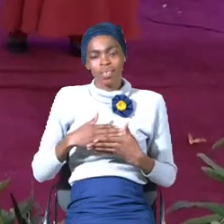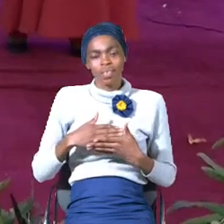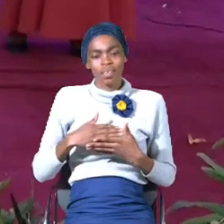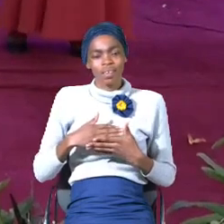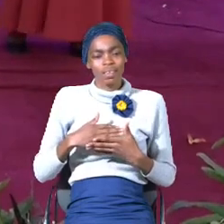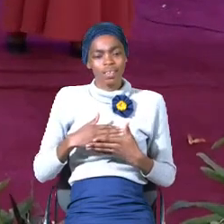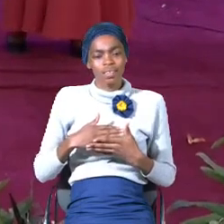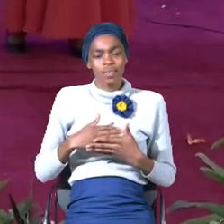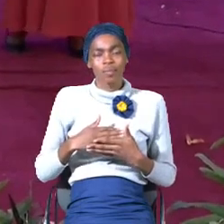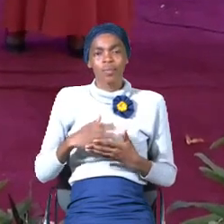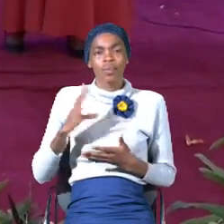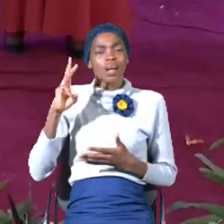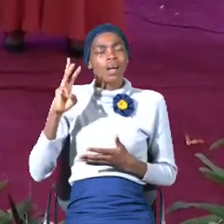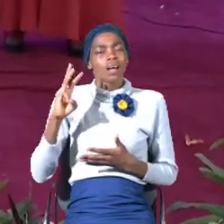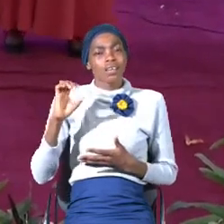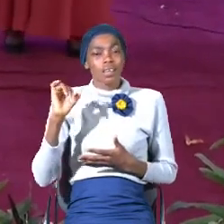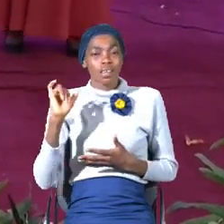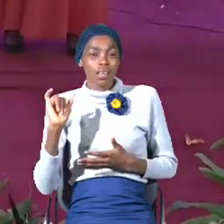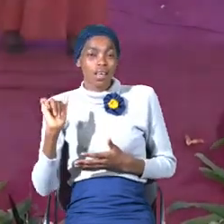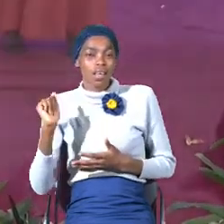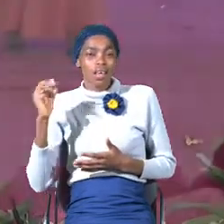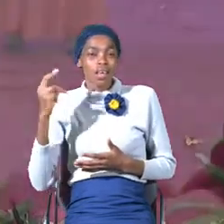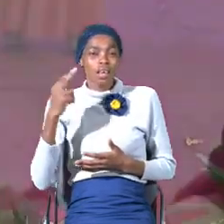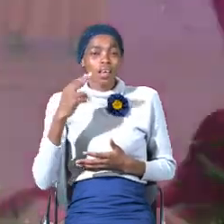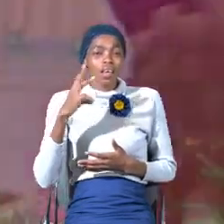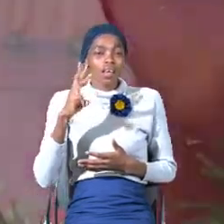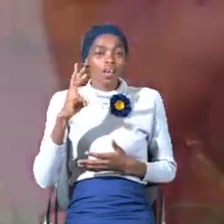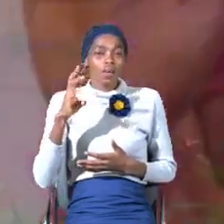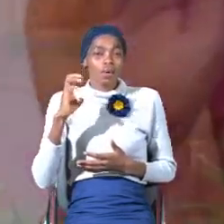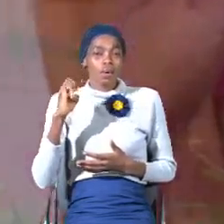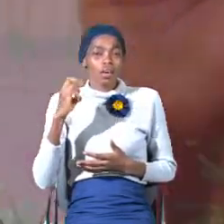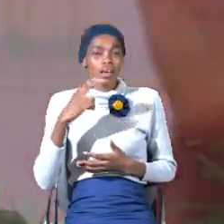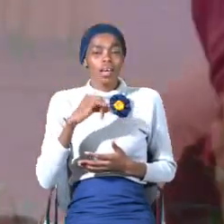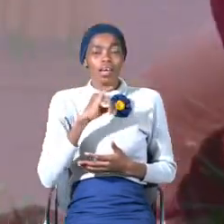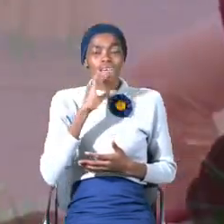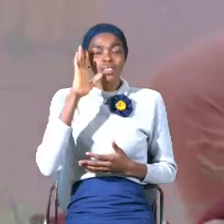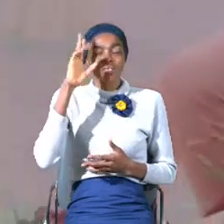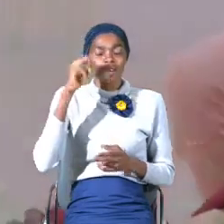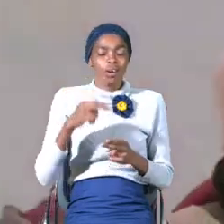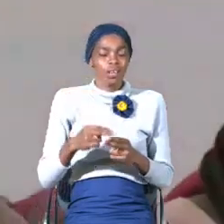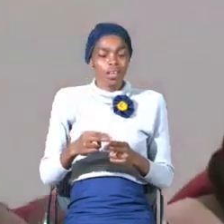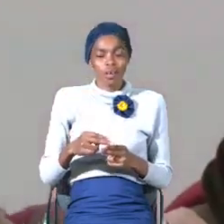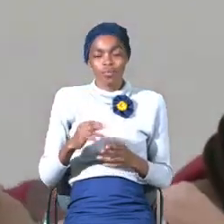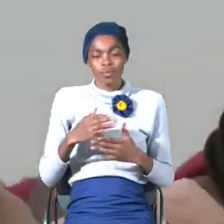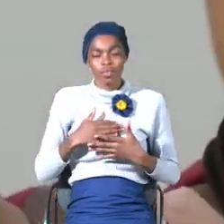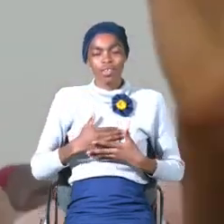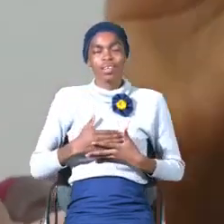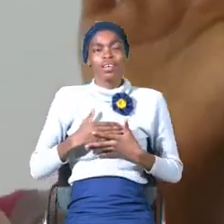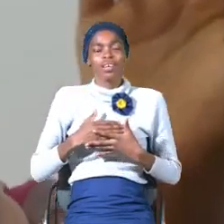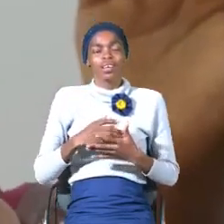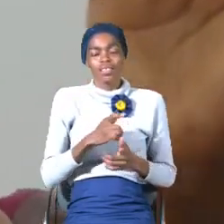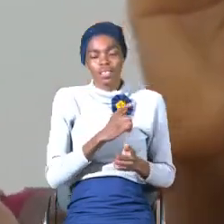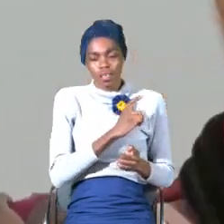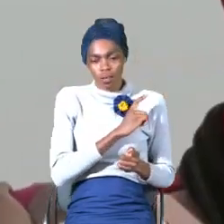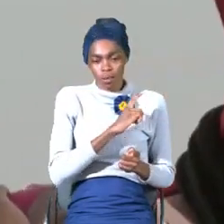Your day will hail. Your day will hail. It's your name.